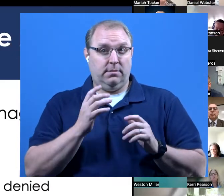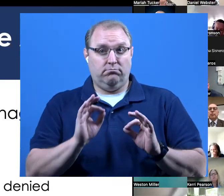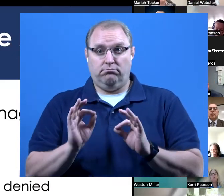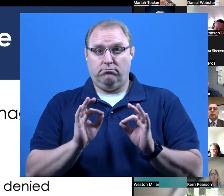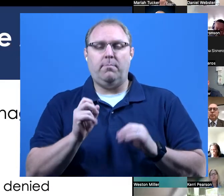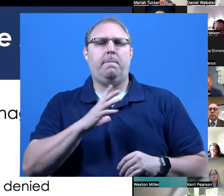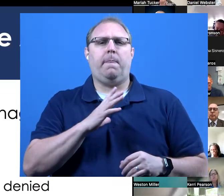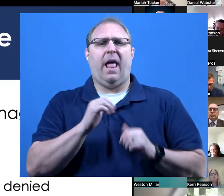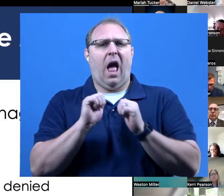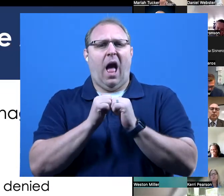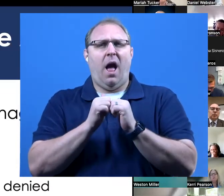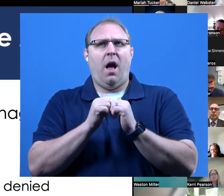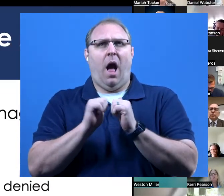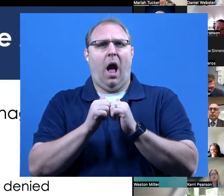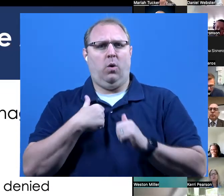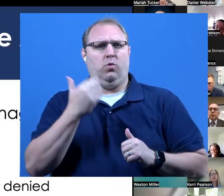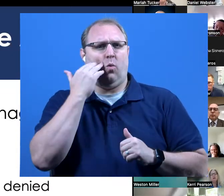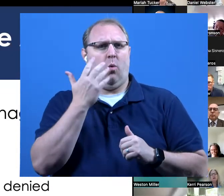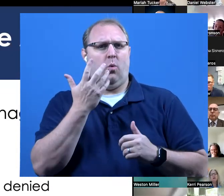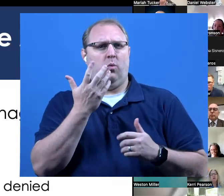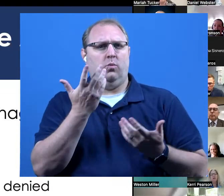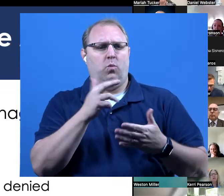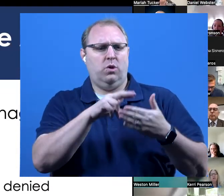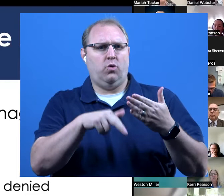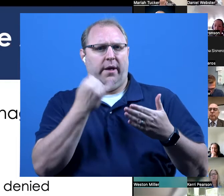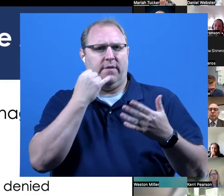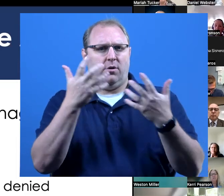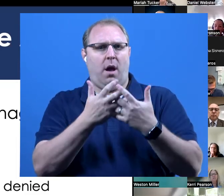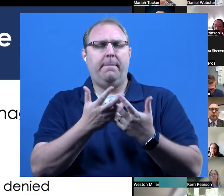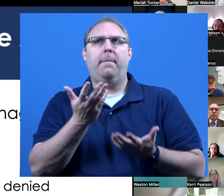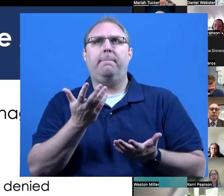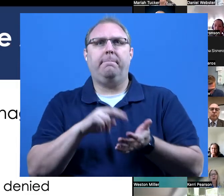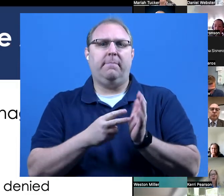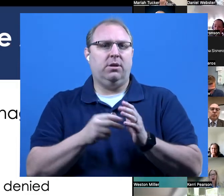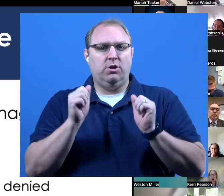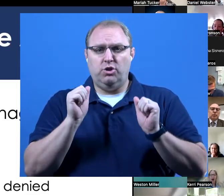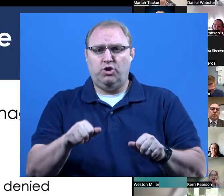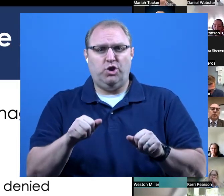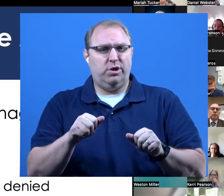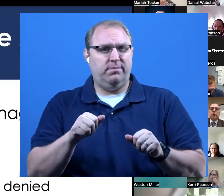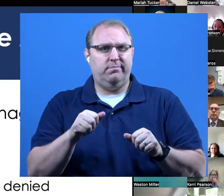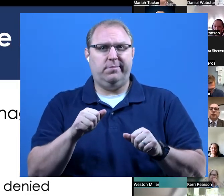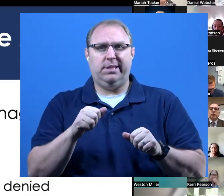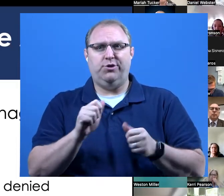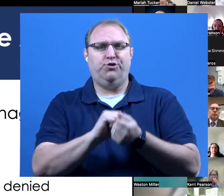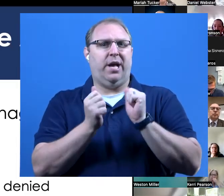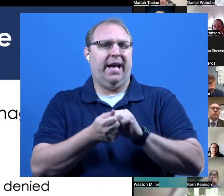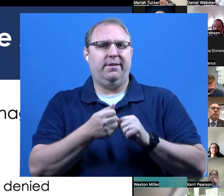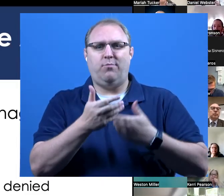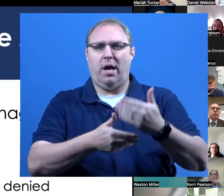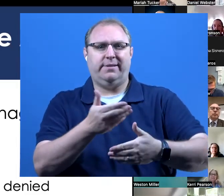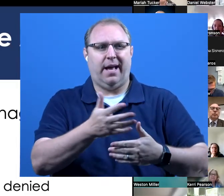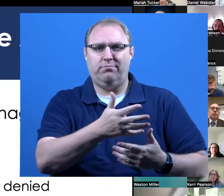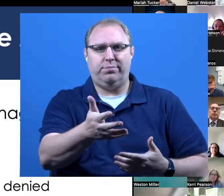could change through the process. Well, what we'll do is we'll fill out a form, or we'll create a letter that says, here's